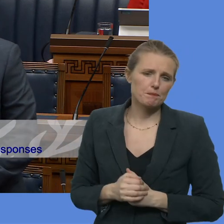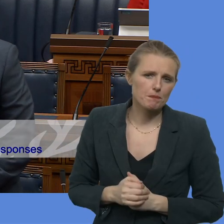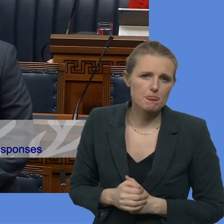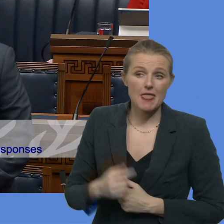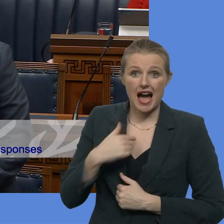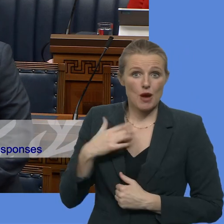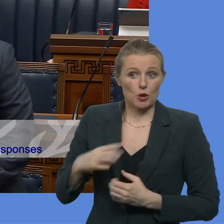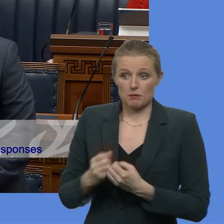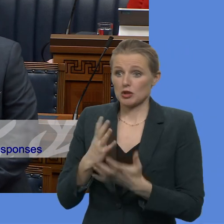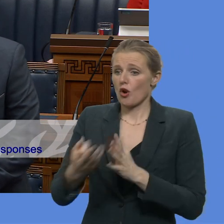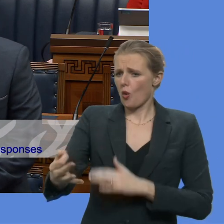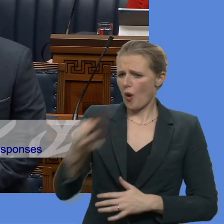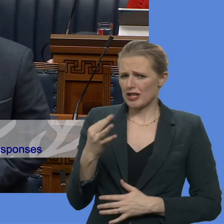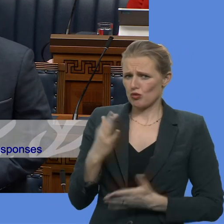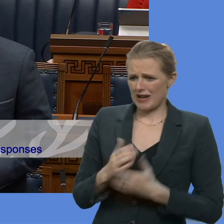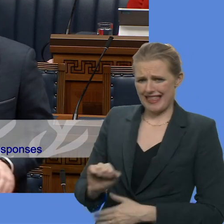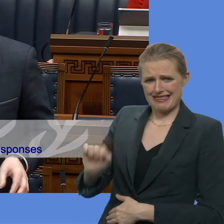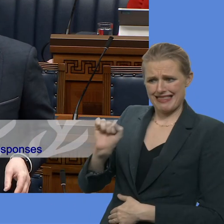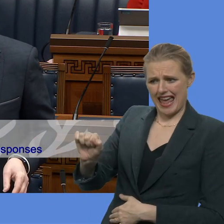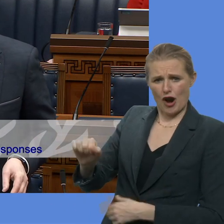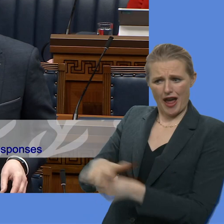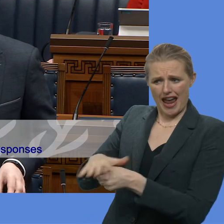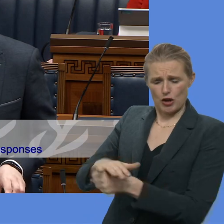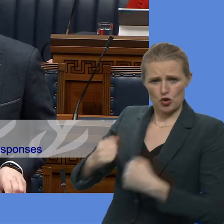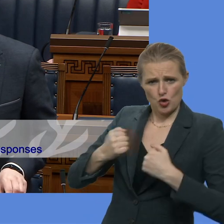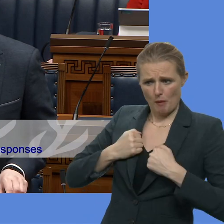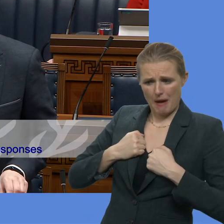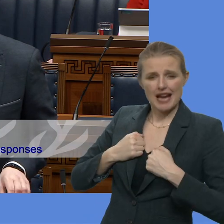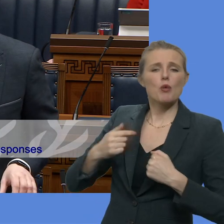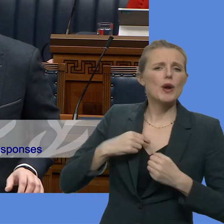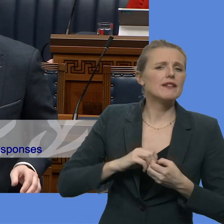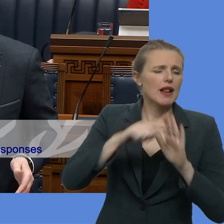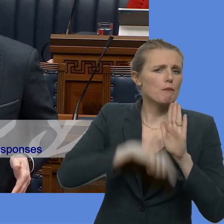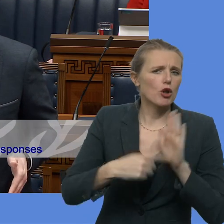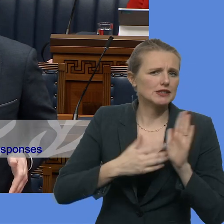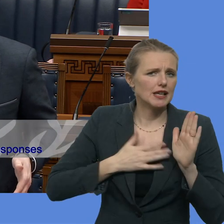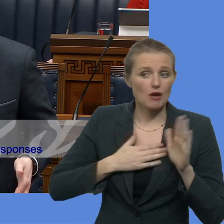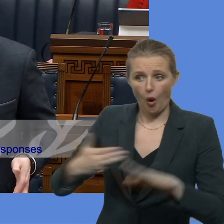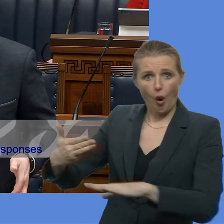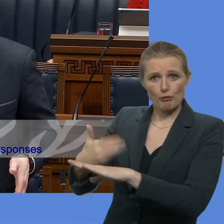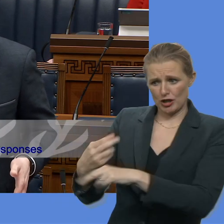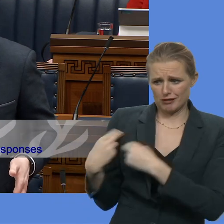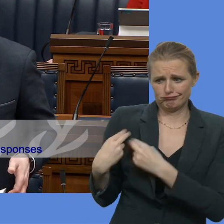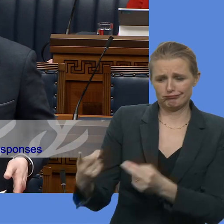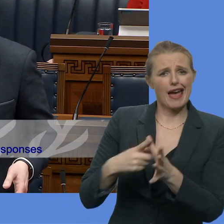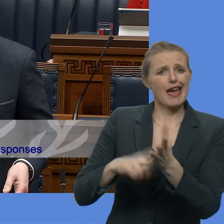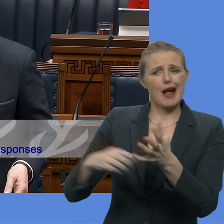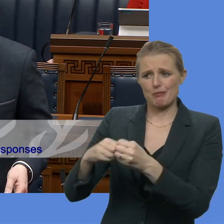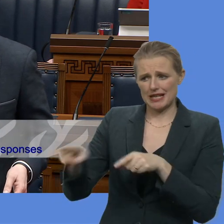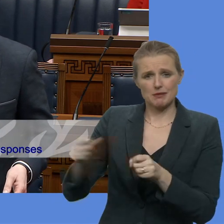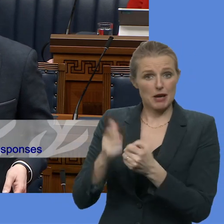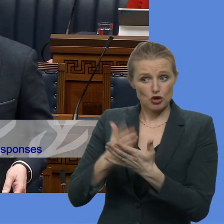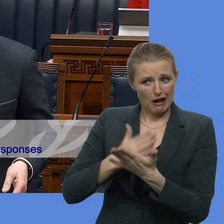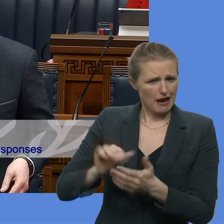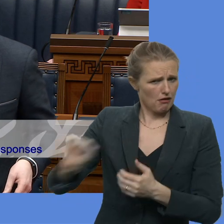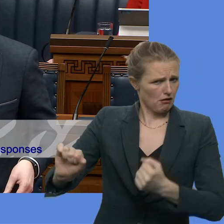clear delineation between my department's responsibilities in terms of policy development and operational delivery by ALBs and other relevant